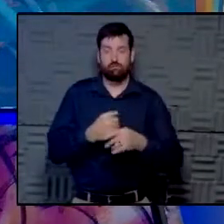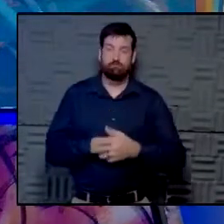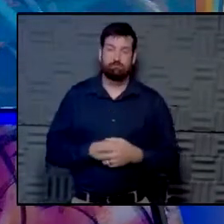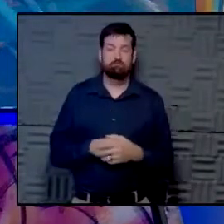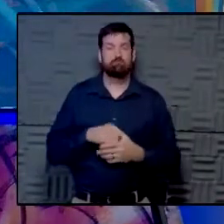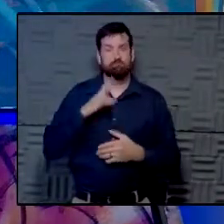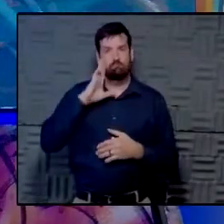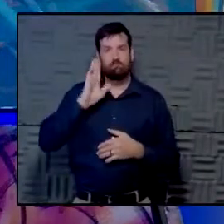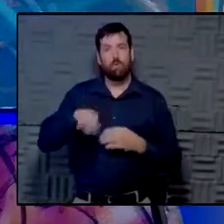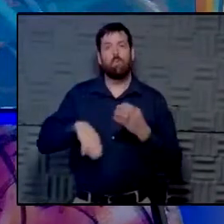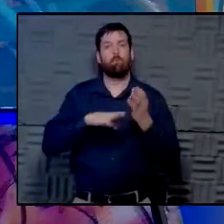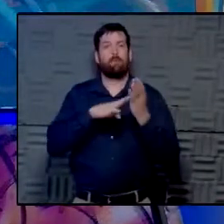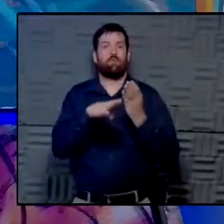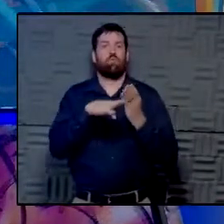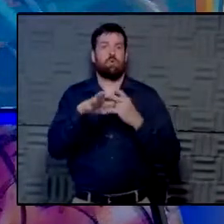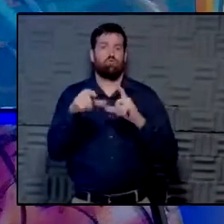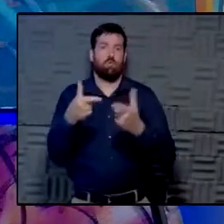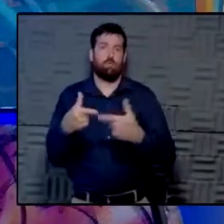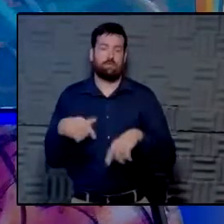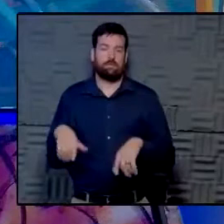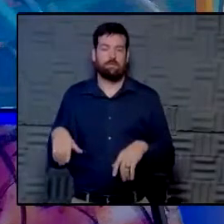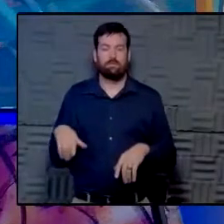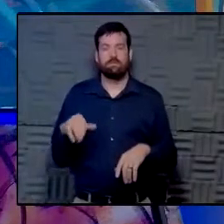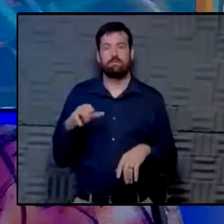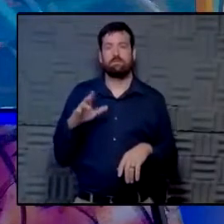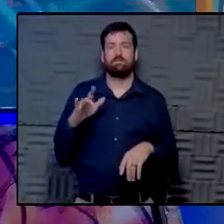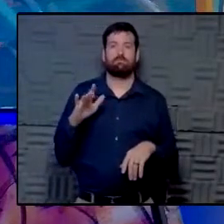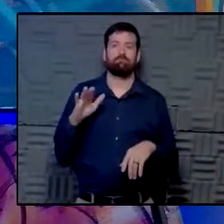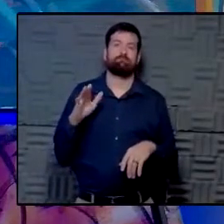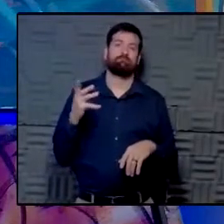that minority groups, especially in those